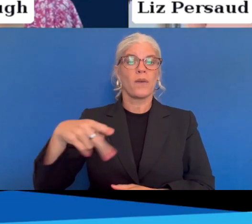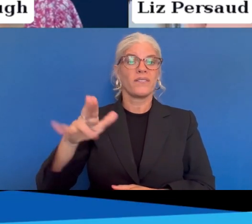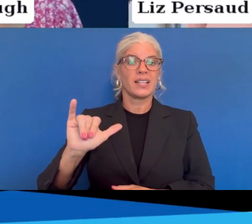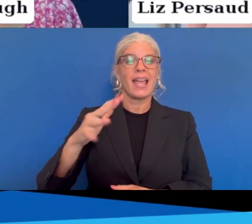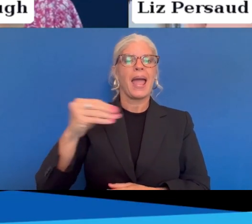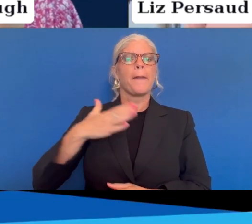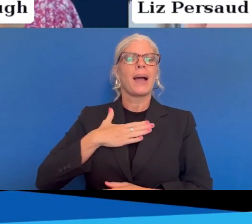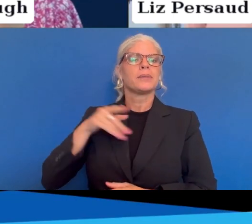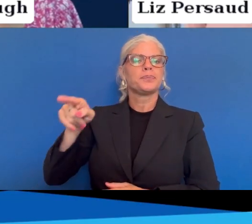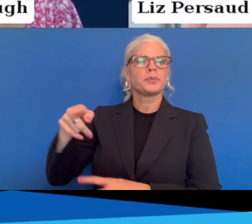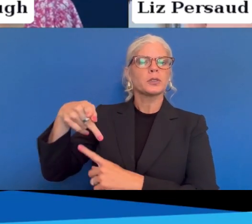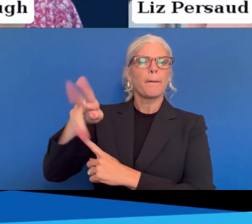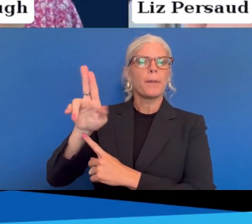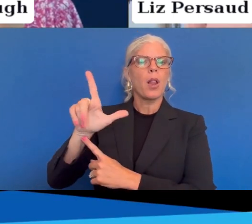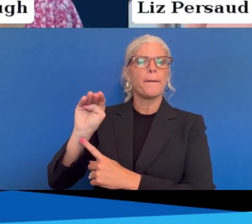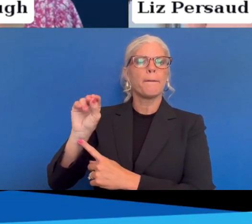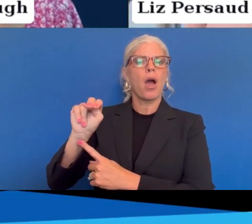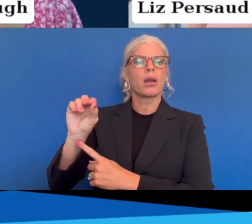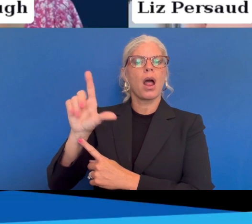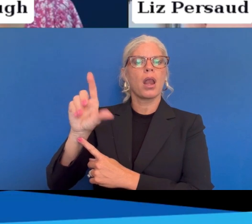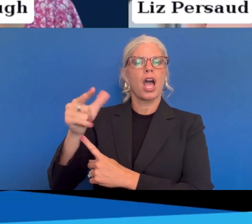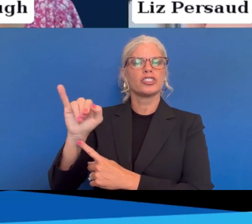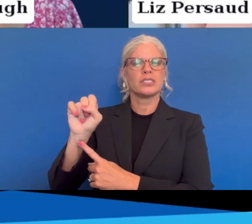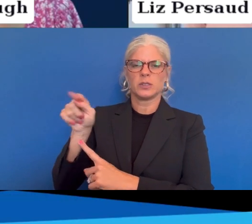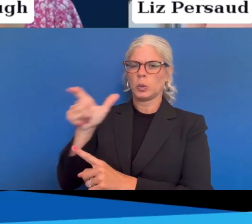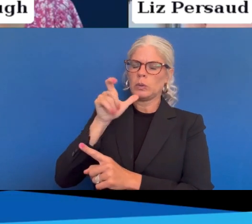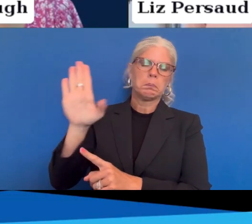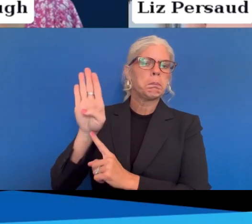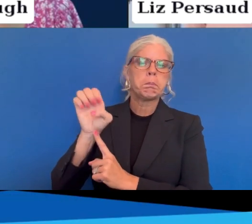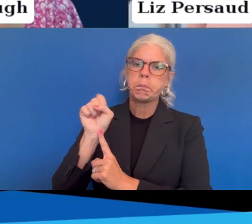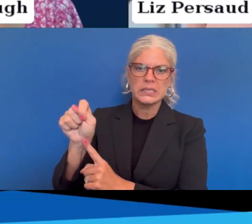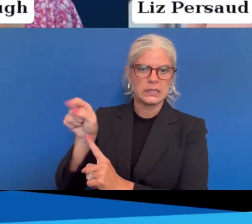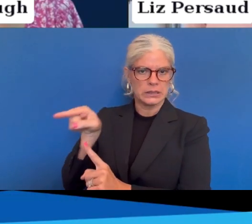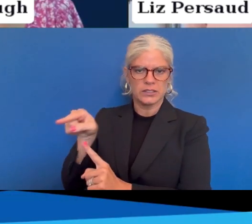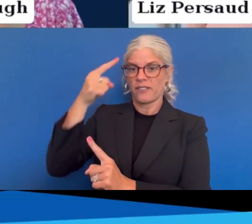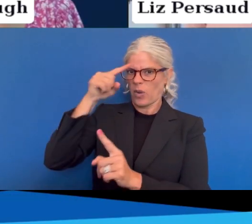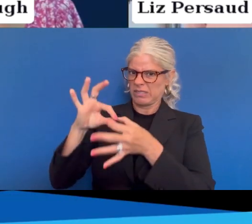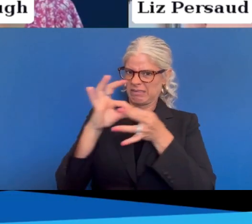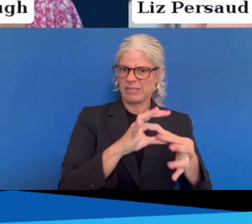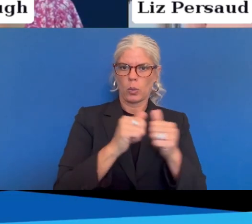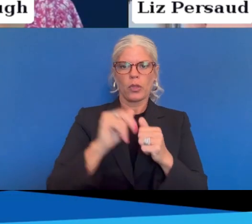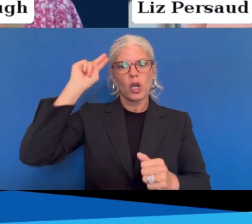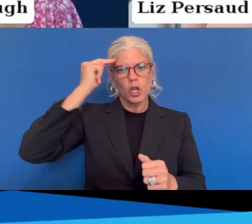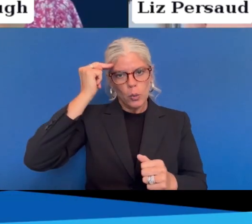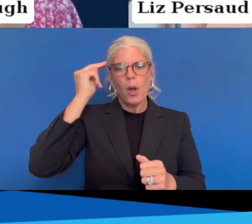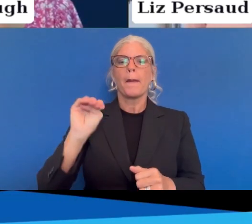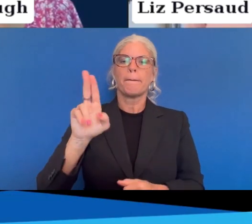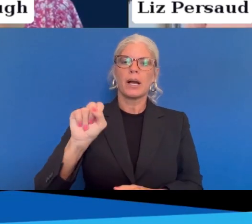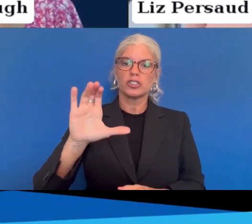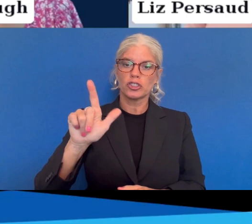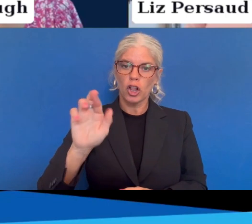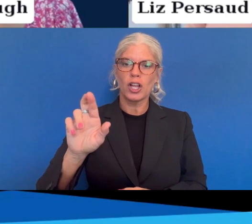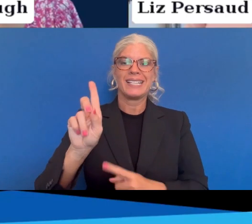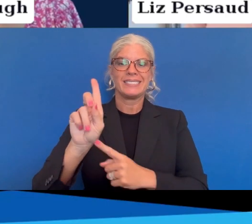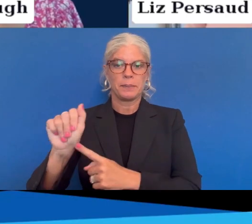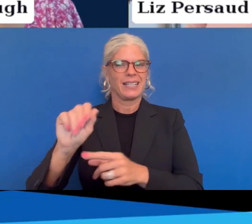knows about spinal muscular atrophy, and my pulmonologist, who is the best pulmonologist for neuromuscular disability in the